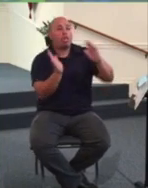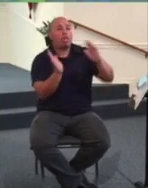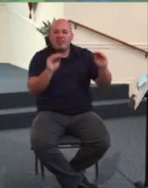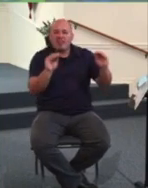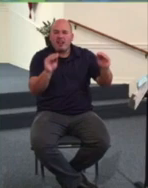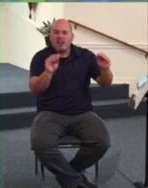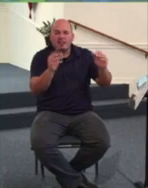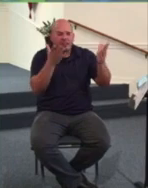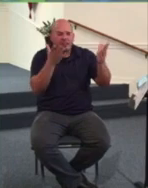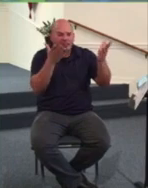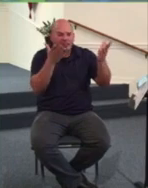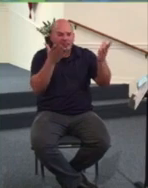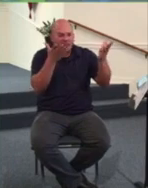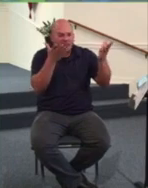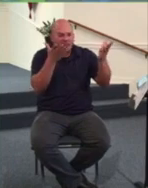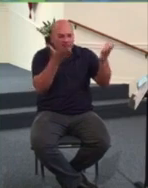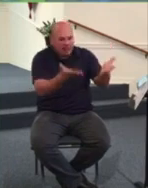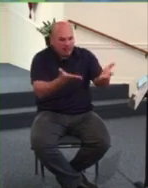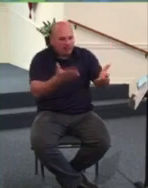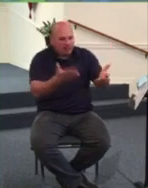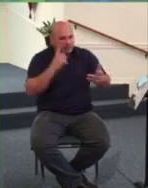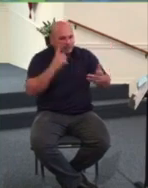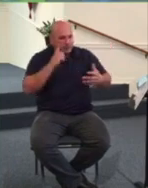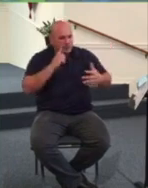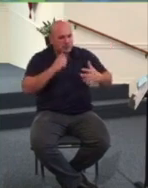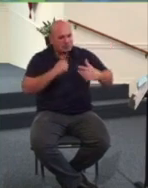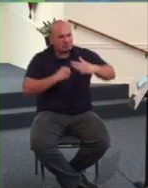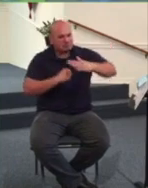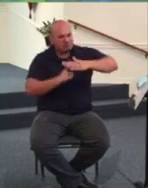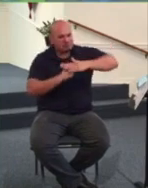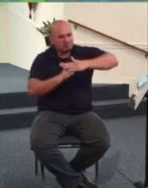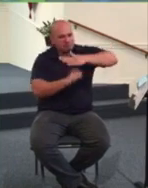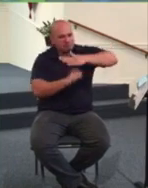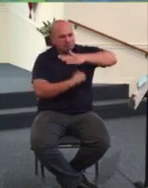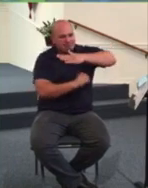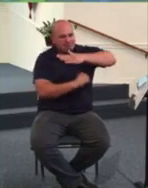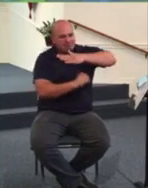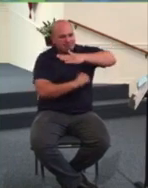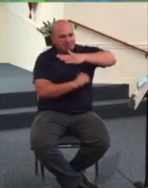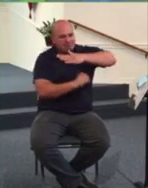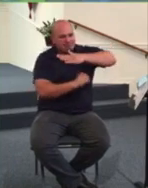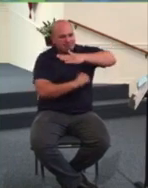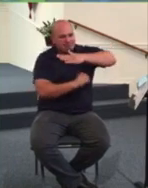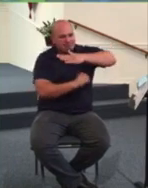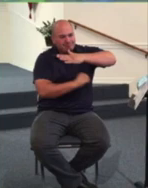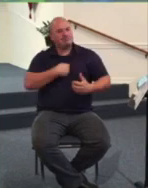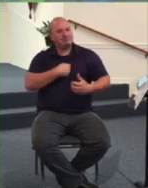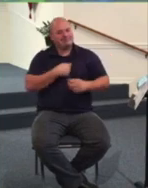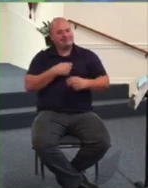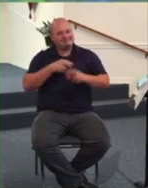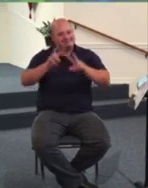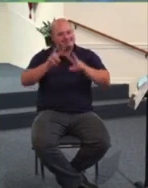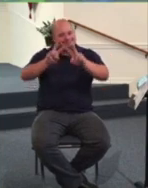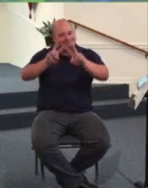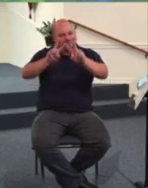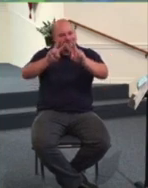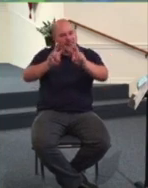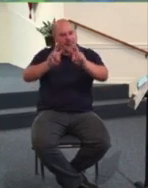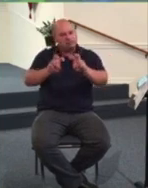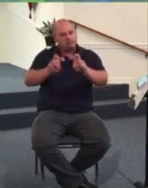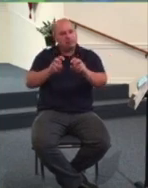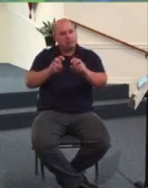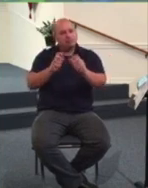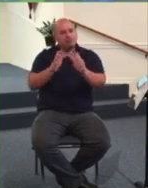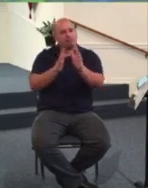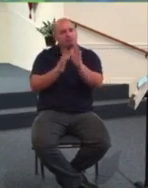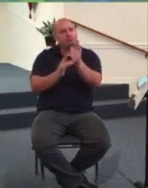hold it in place. So this morning, I'd like us to look at three bits of Jesus' teaching here in this lesson, the Sermon on